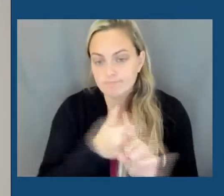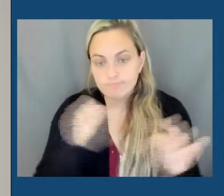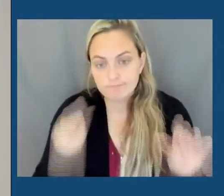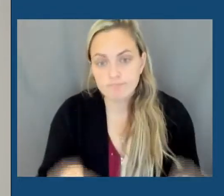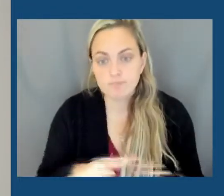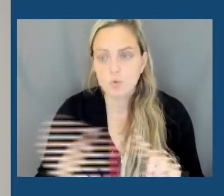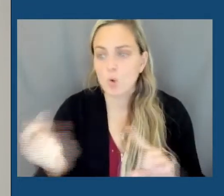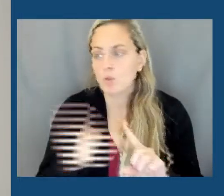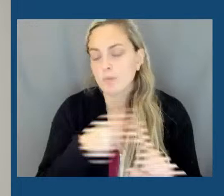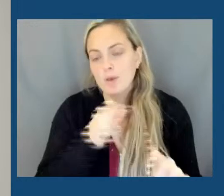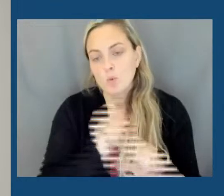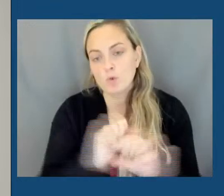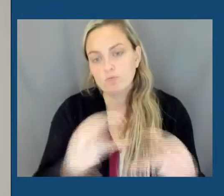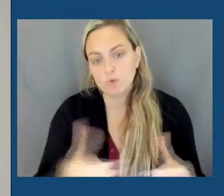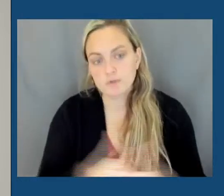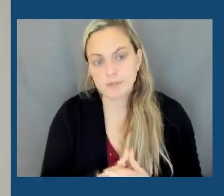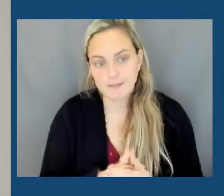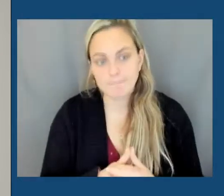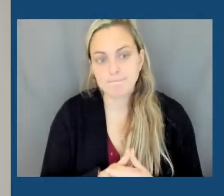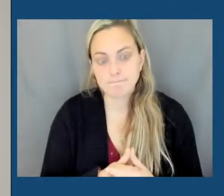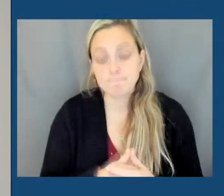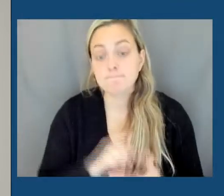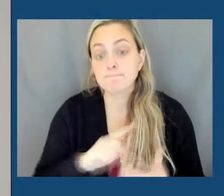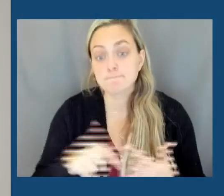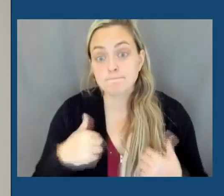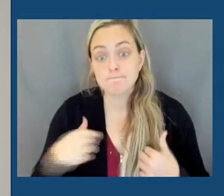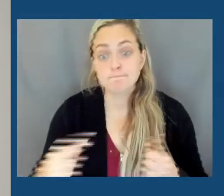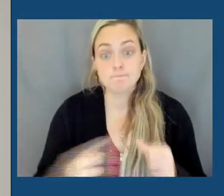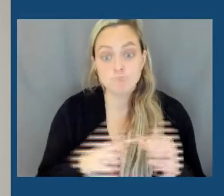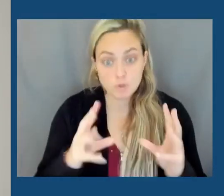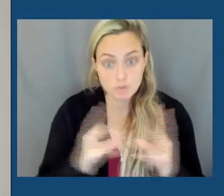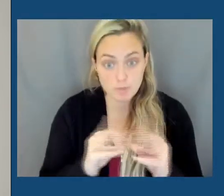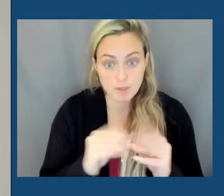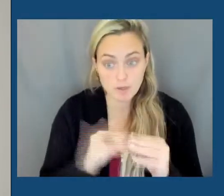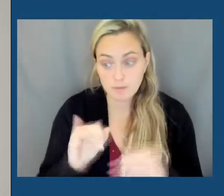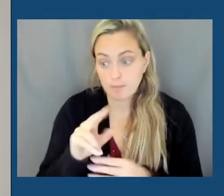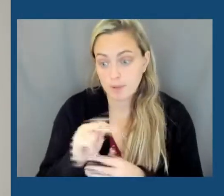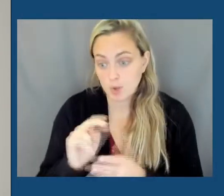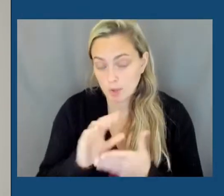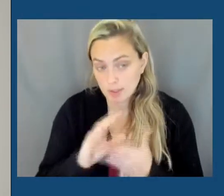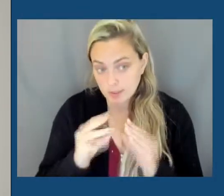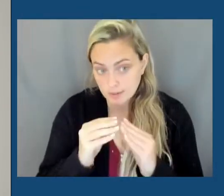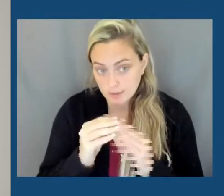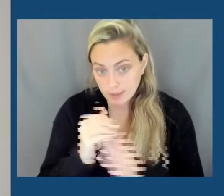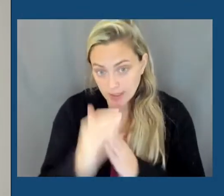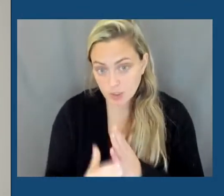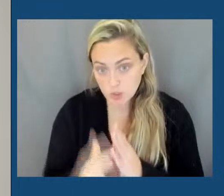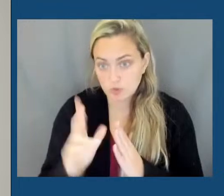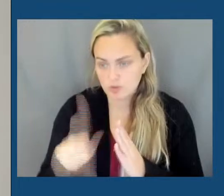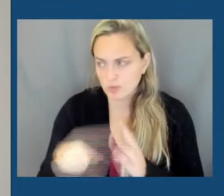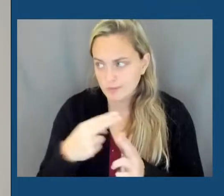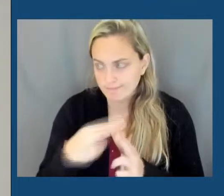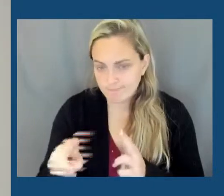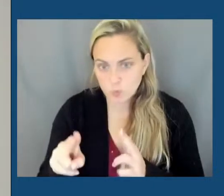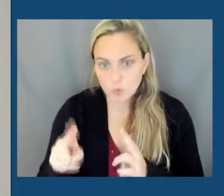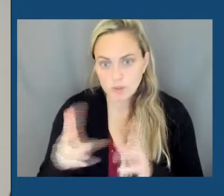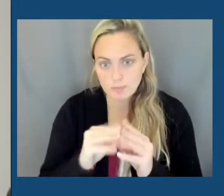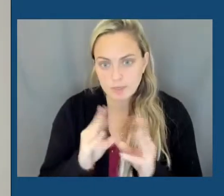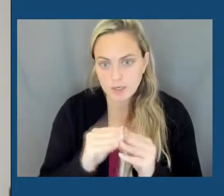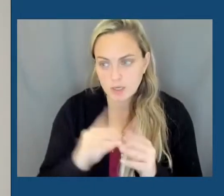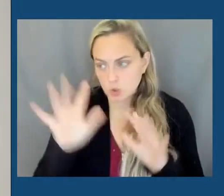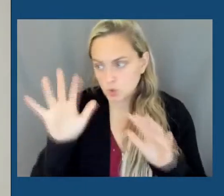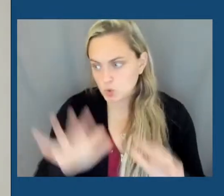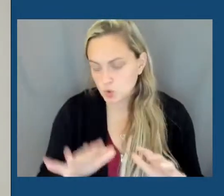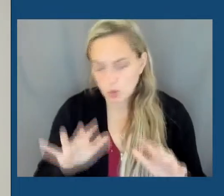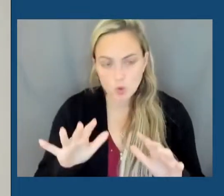about the workforce. And when I had my first meeting with the Micron leaders, it was supposed to be a quick meeting during a snowstorm in Syracuse a